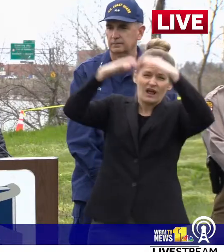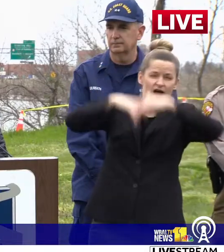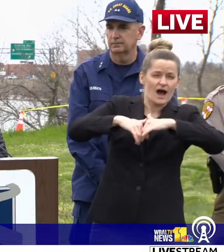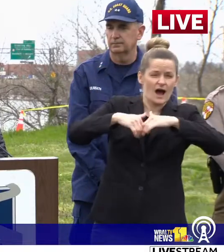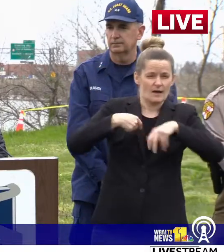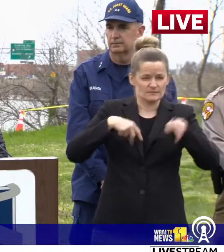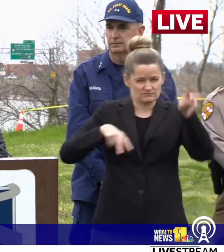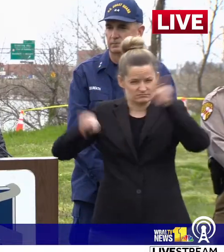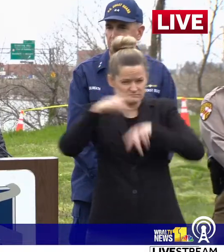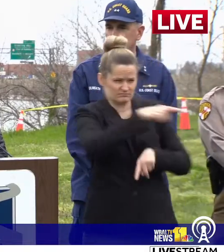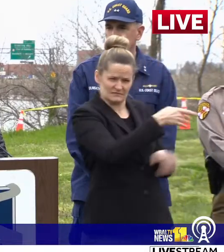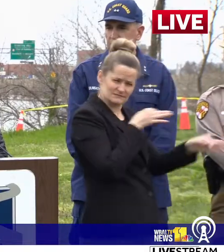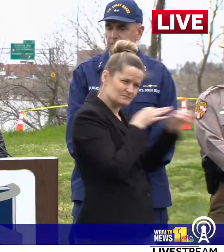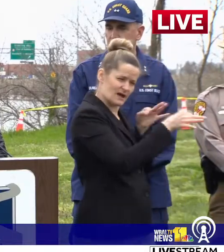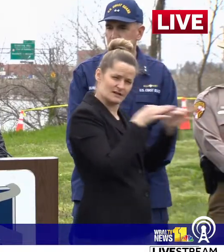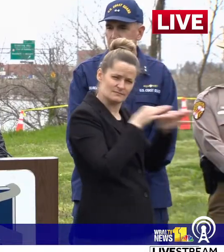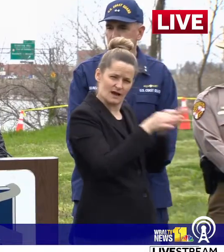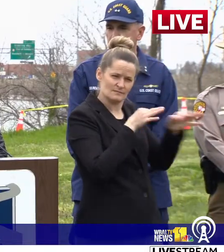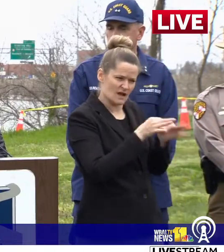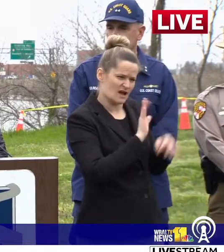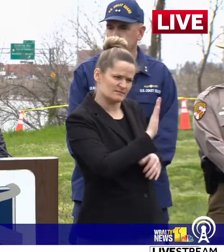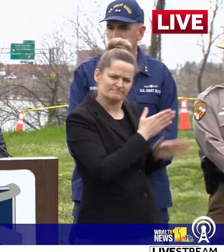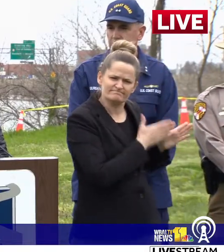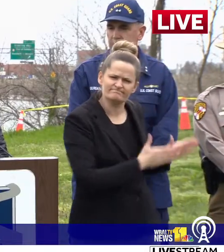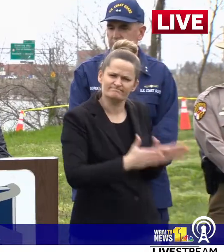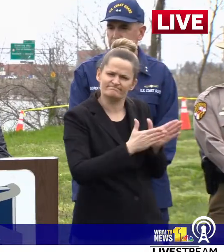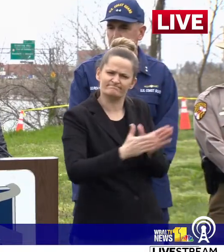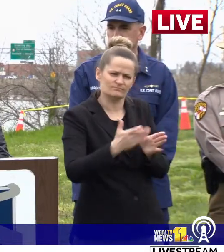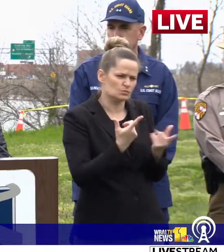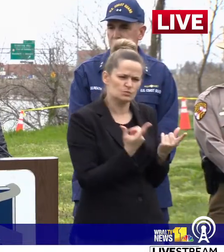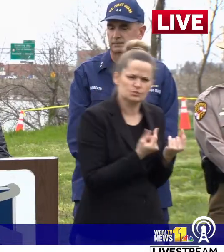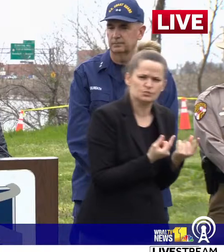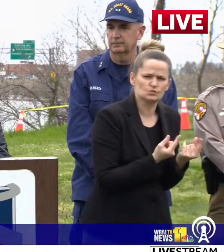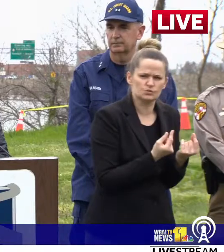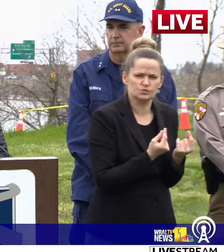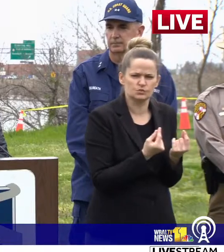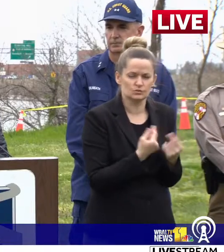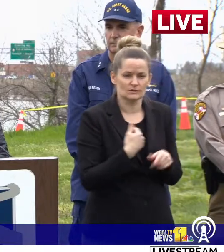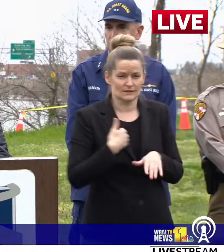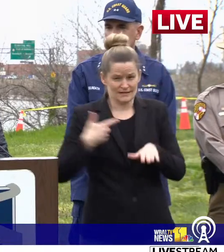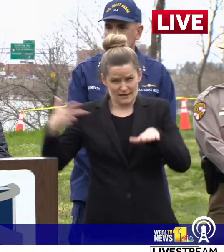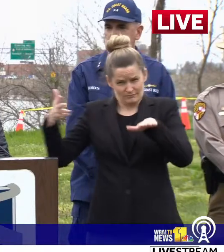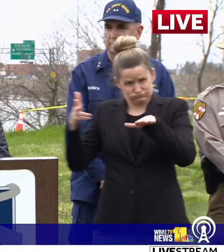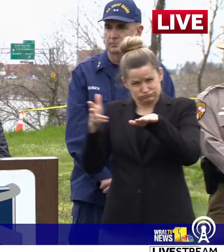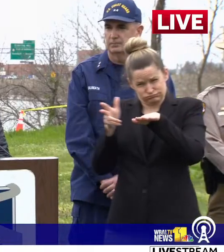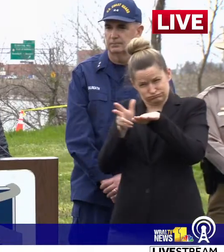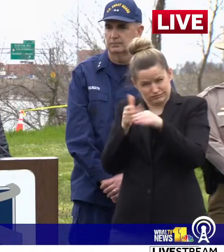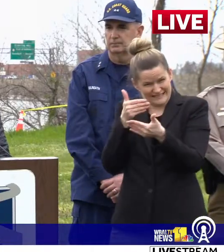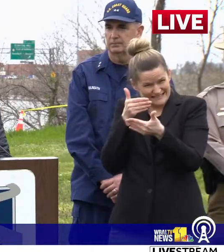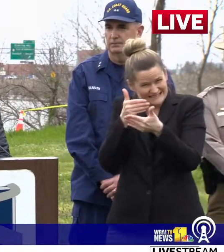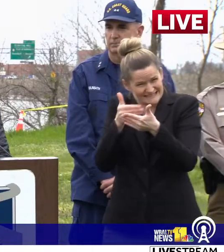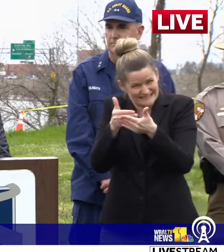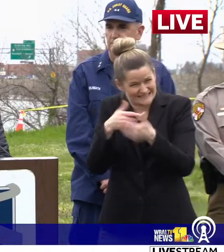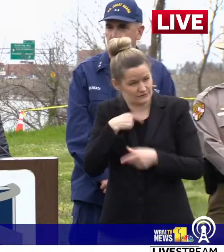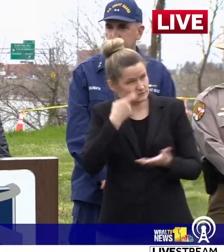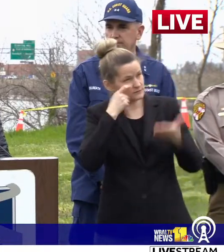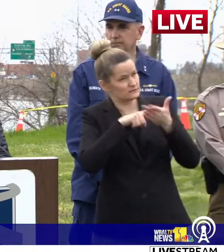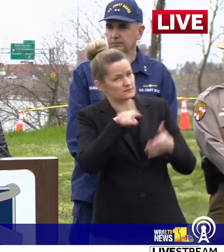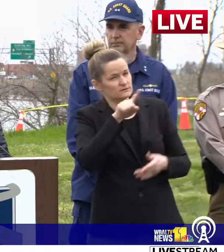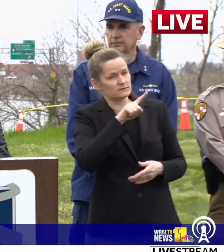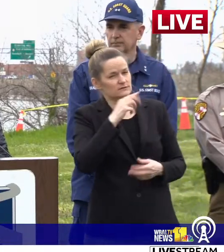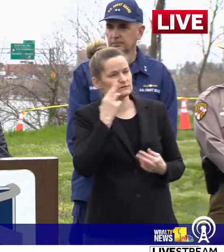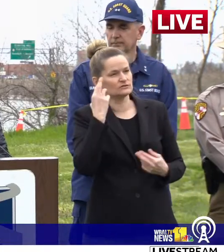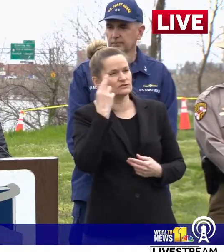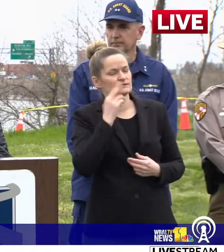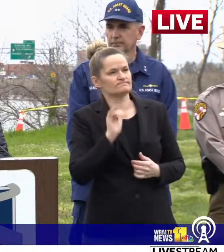it. It gave us a close-up sense of the magnitude of the challenge, but we also know that we are up to meeting